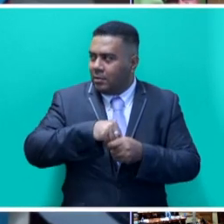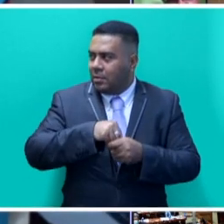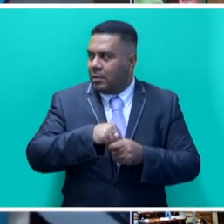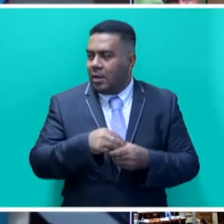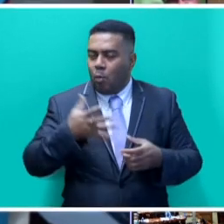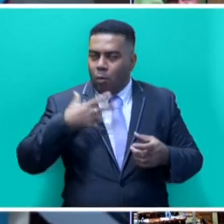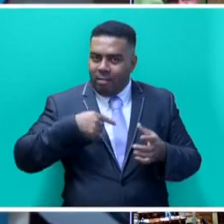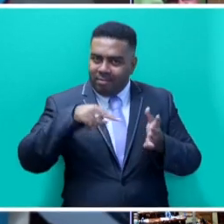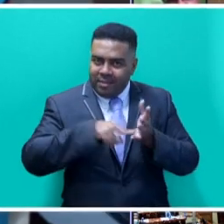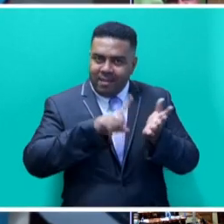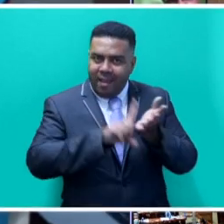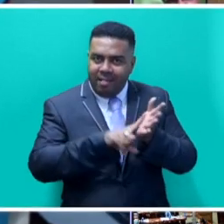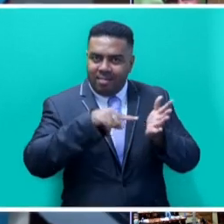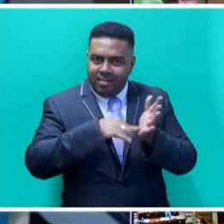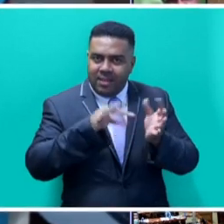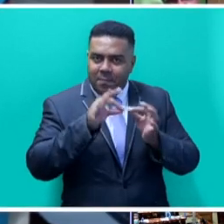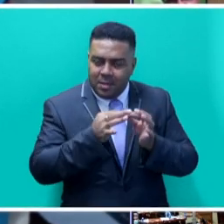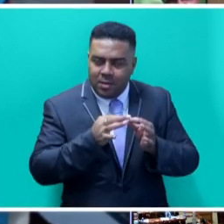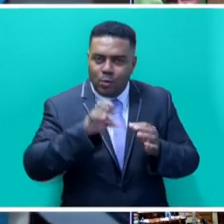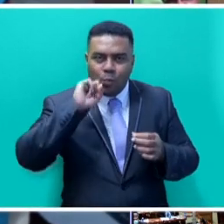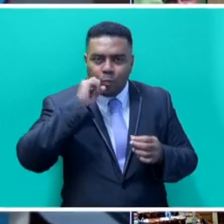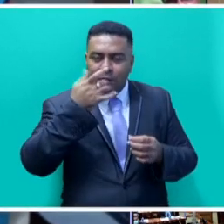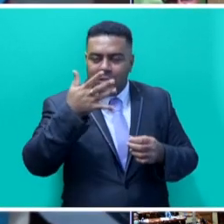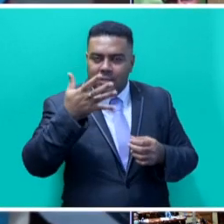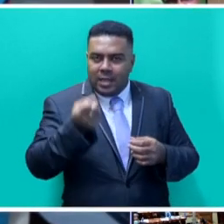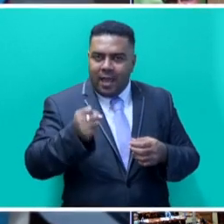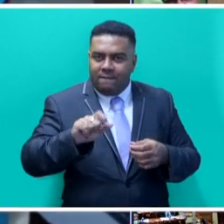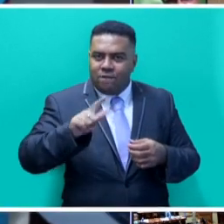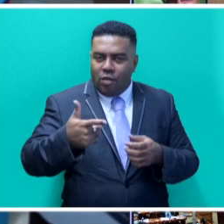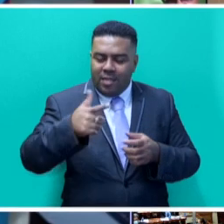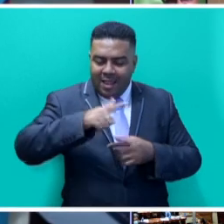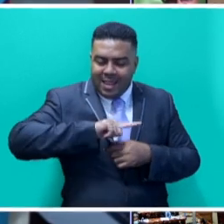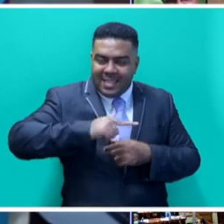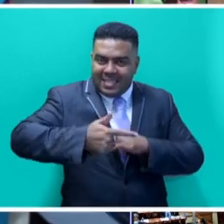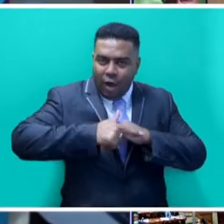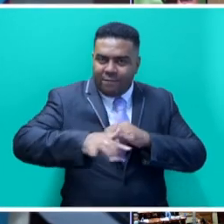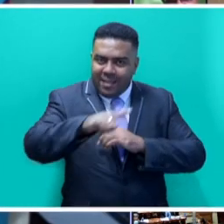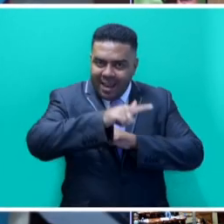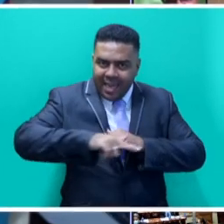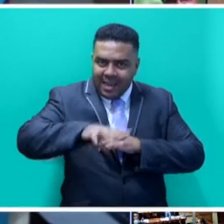TLTB will still manage the process of leasing the land itself. After the